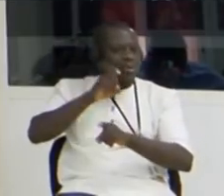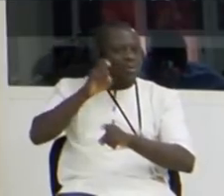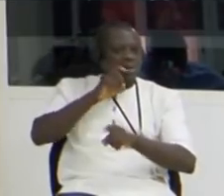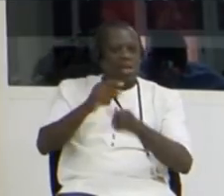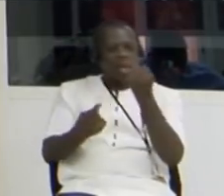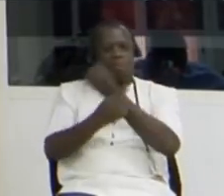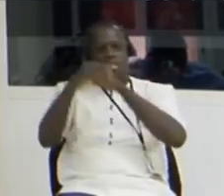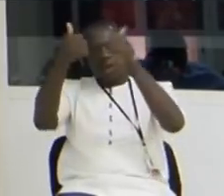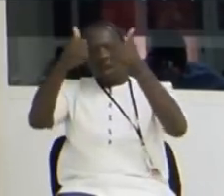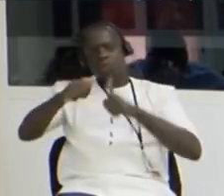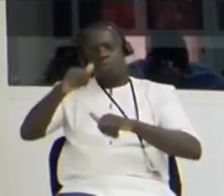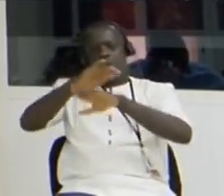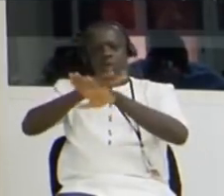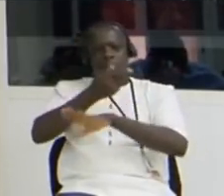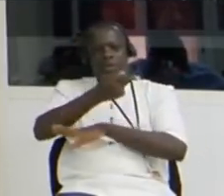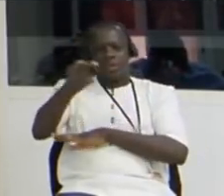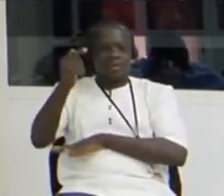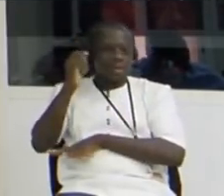correct?